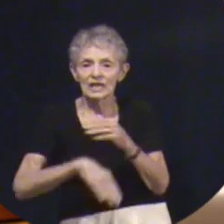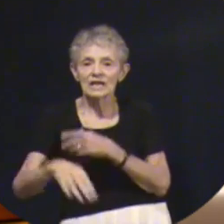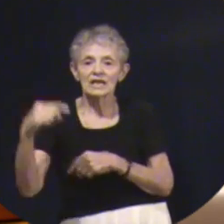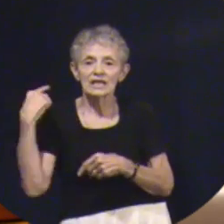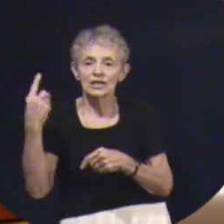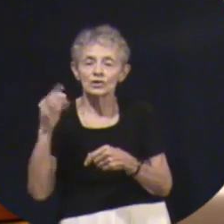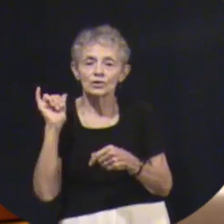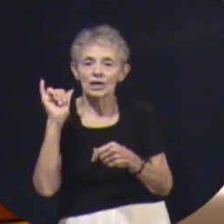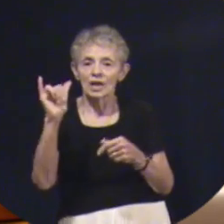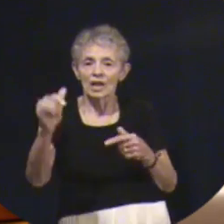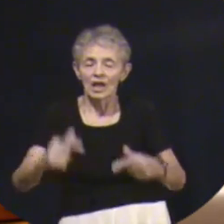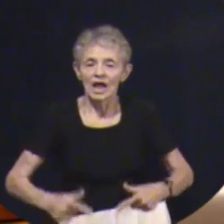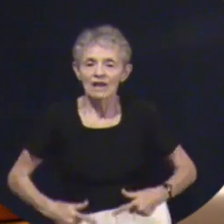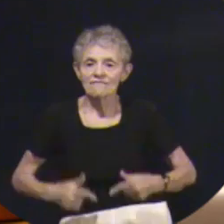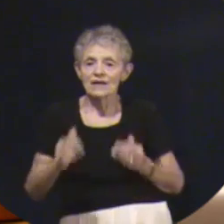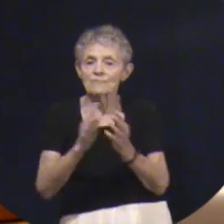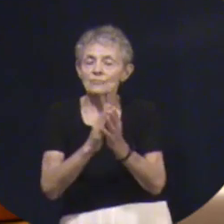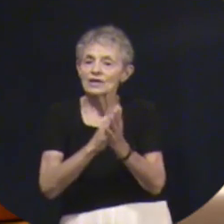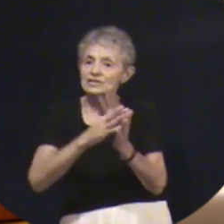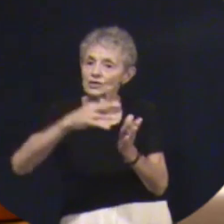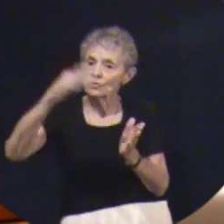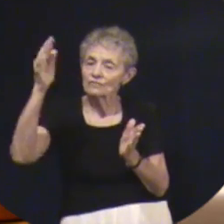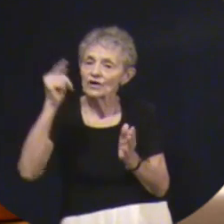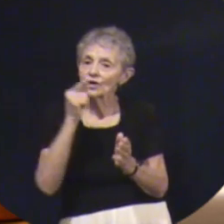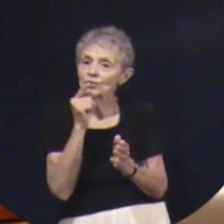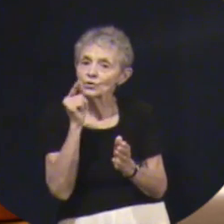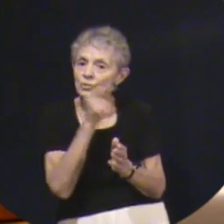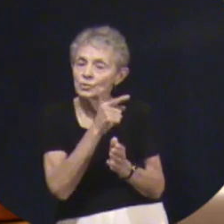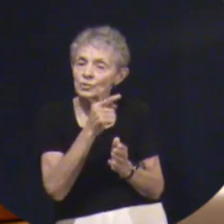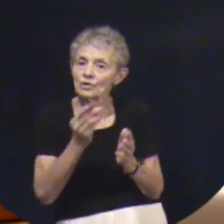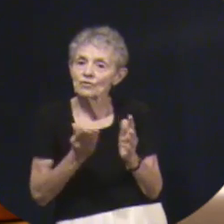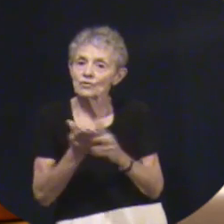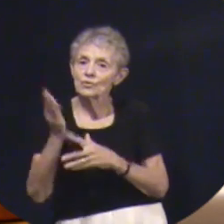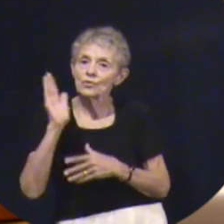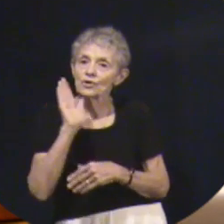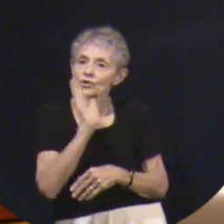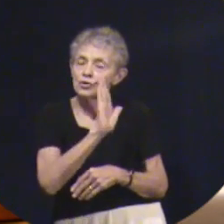you through your Son, Jesus Christ.